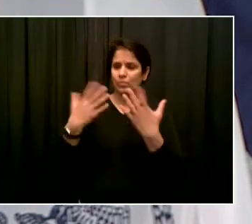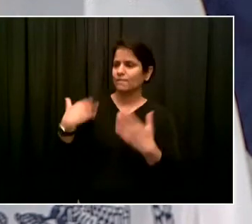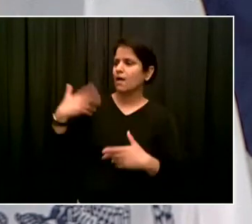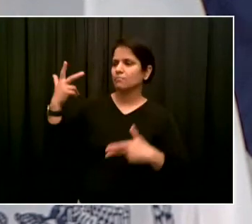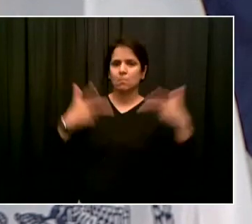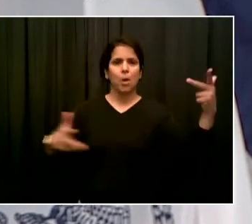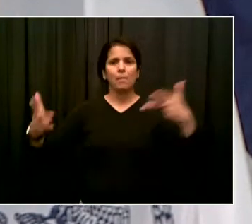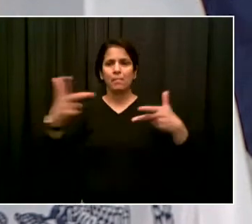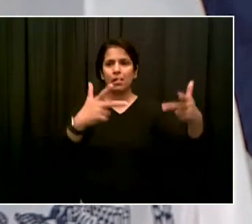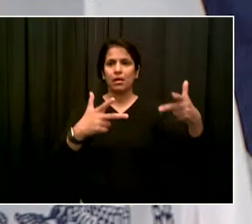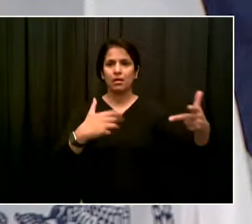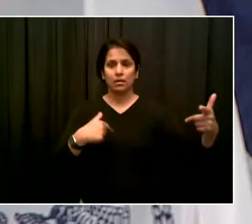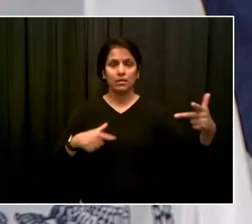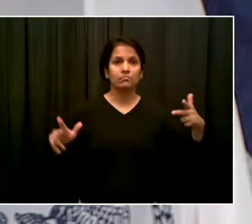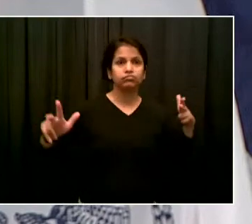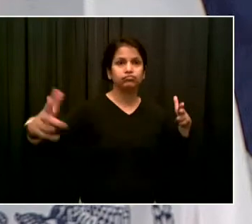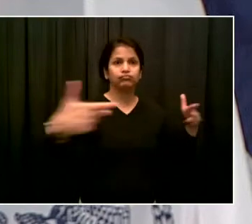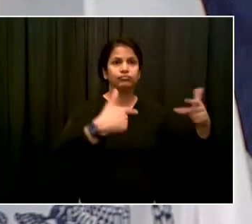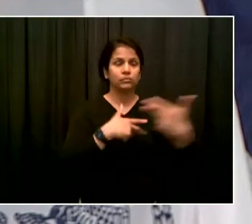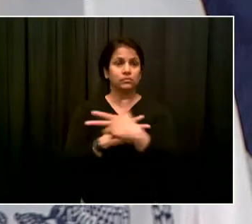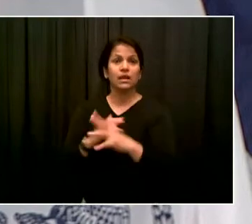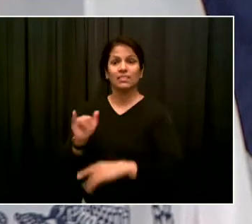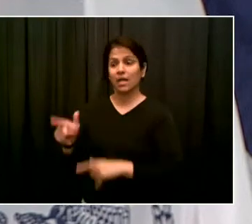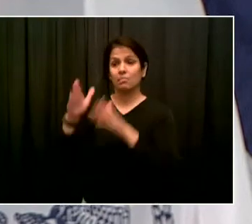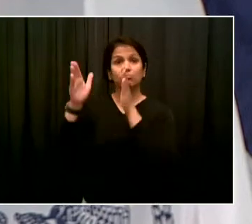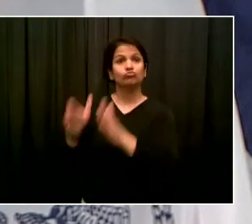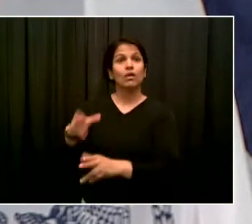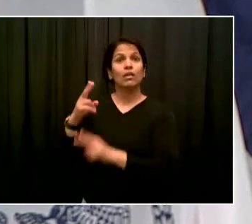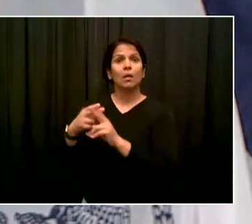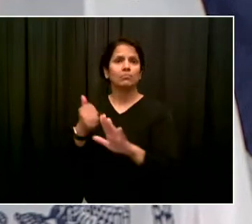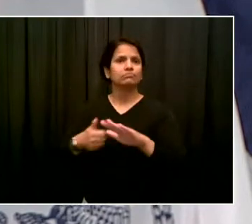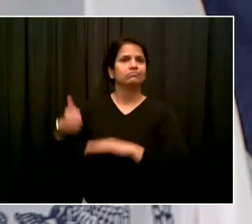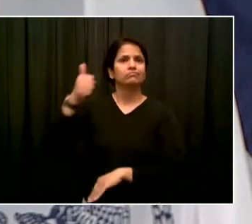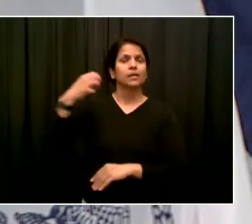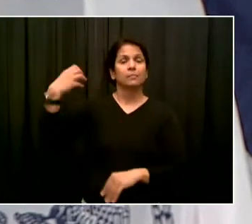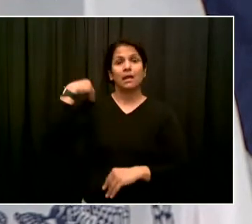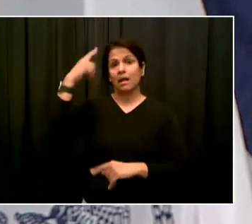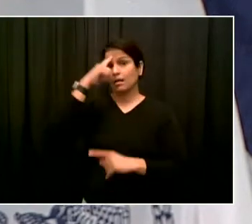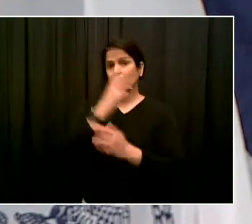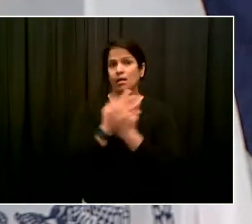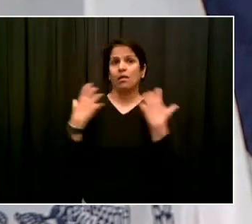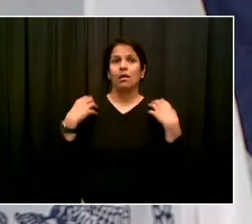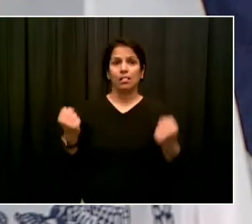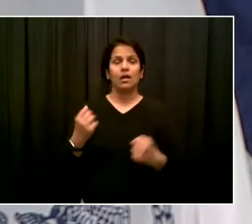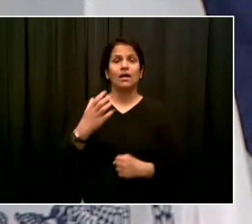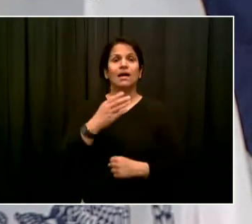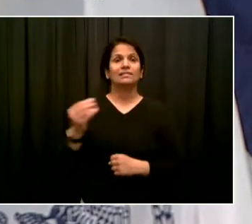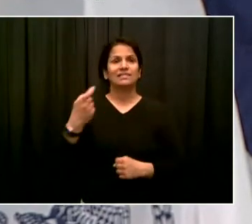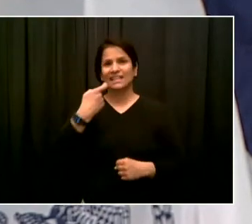Health, Disabilities, and Addiction. I want to introduce Councilmember Farah Lewis.